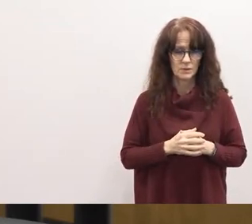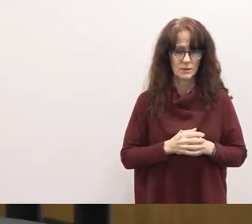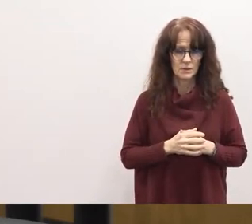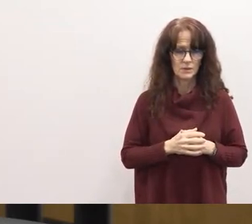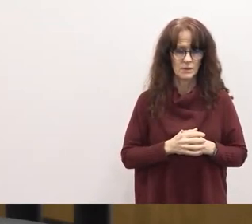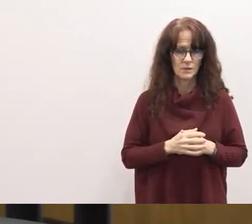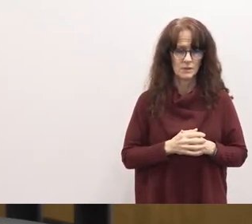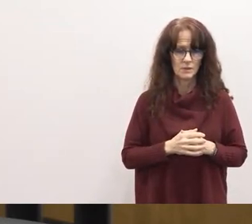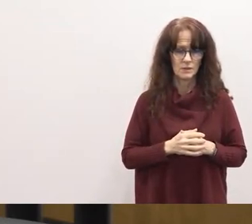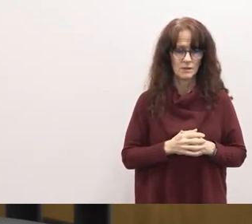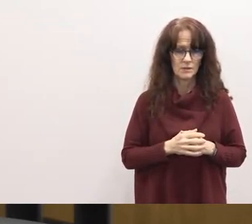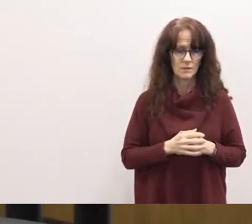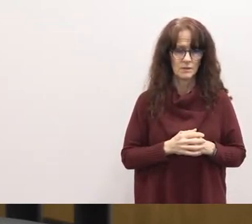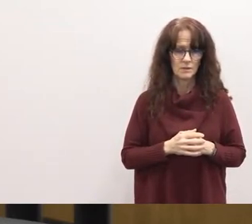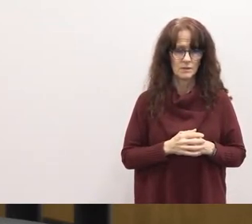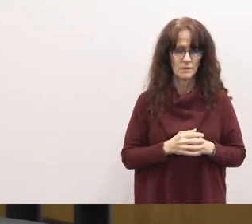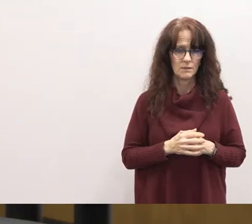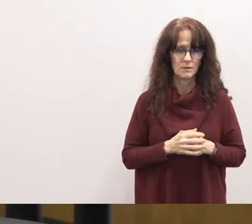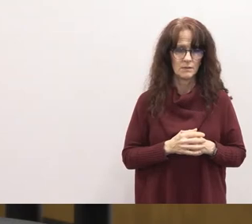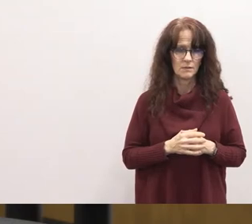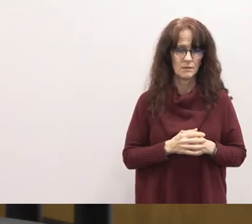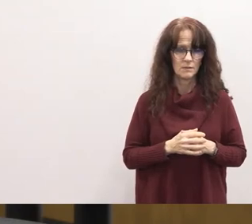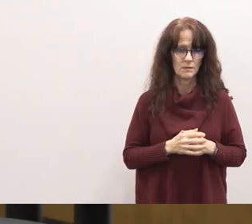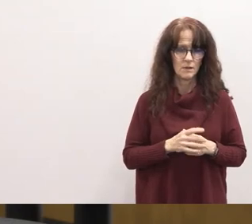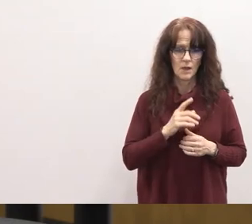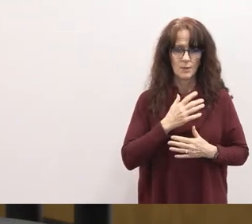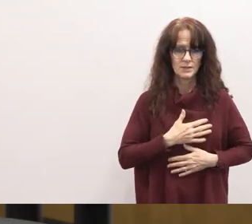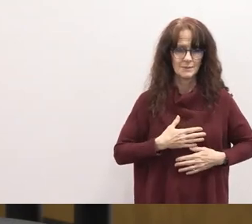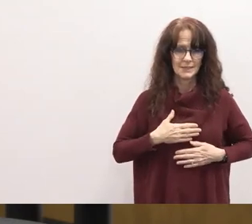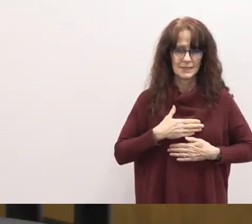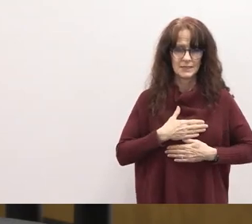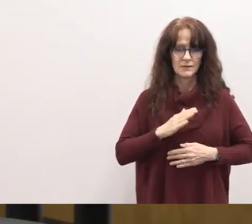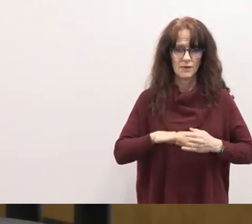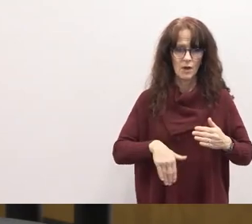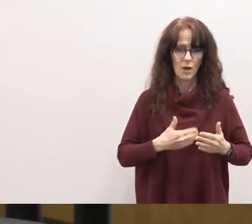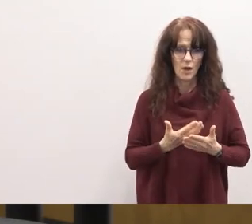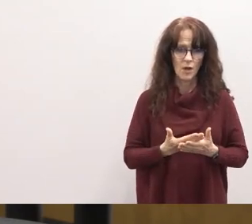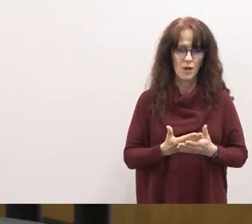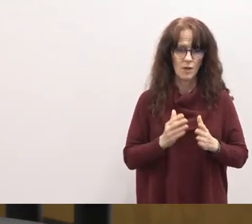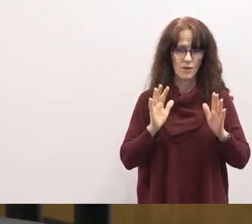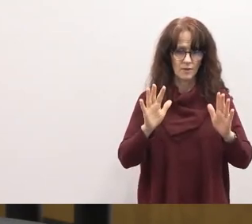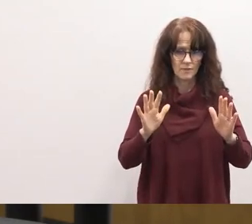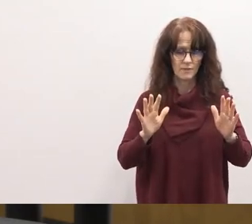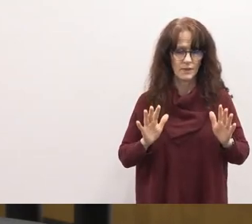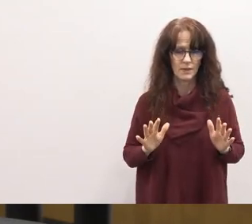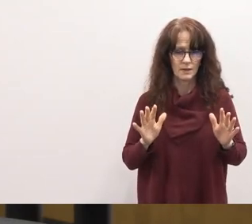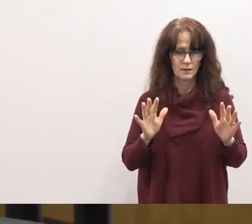I could not have been more pleased with all of the great